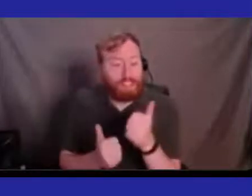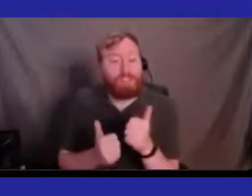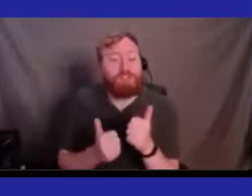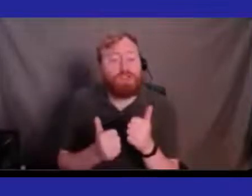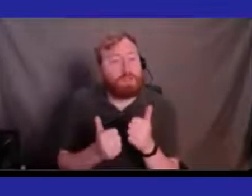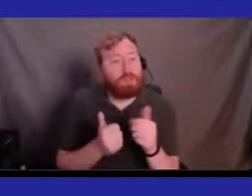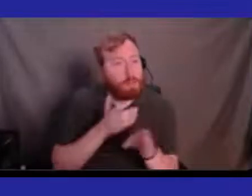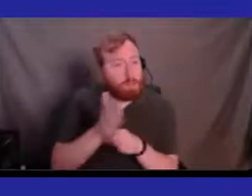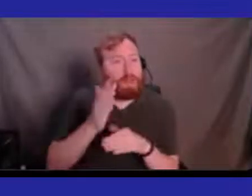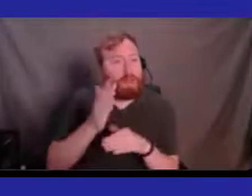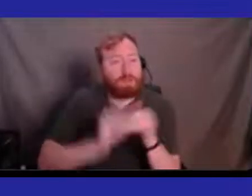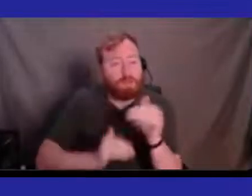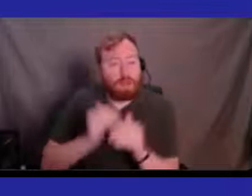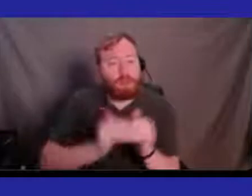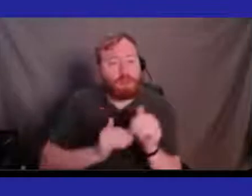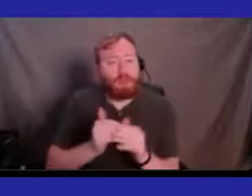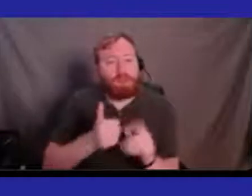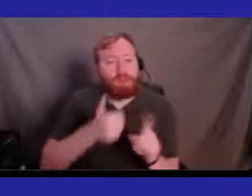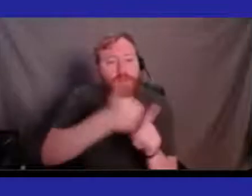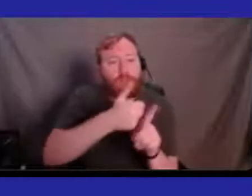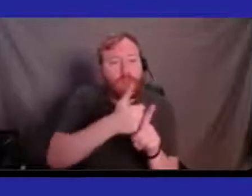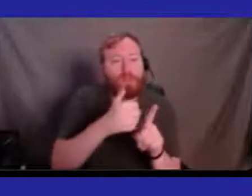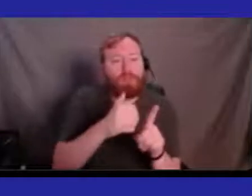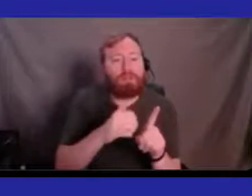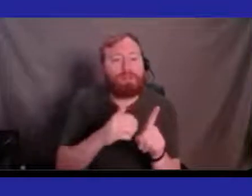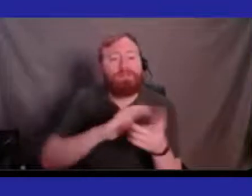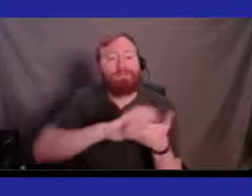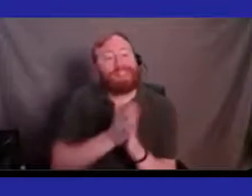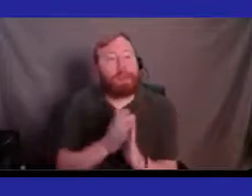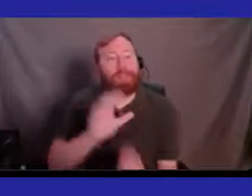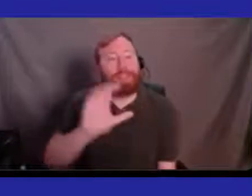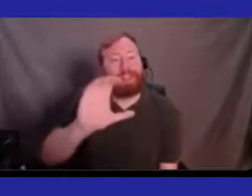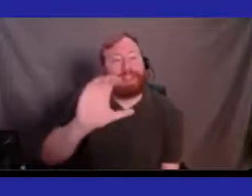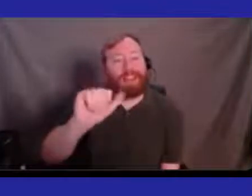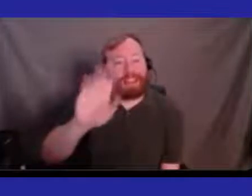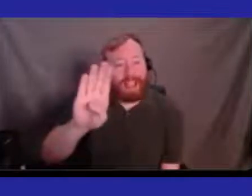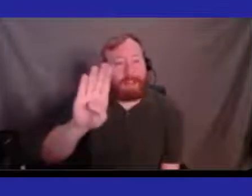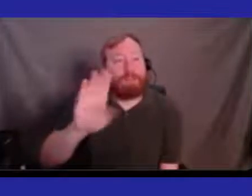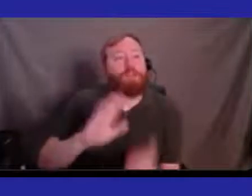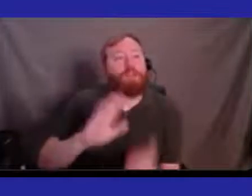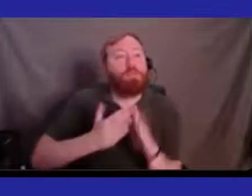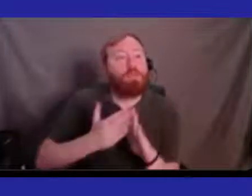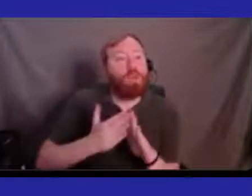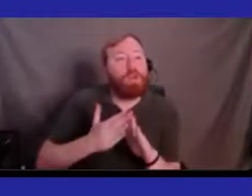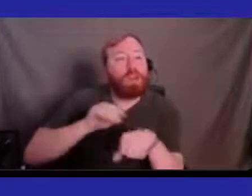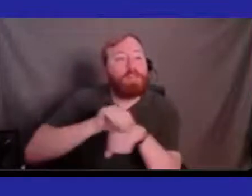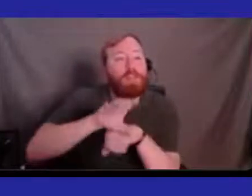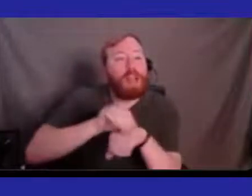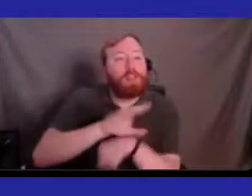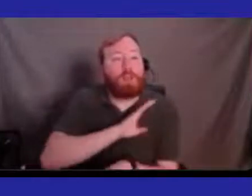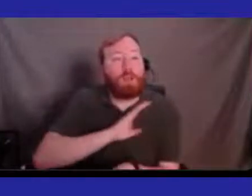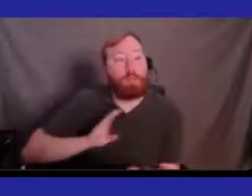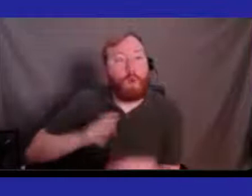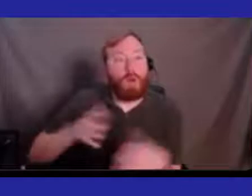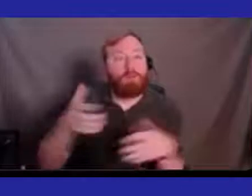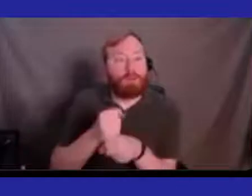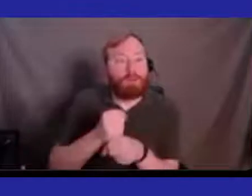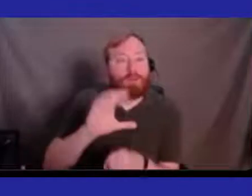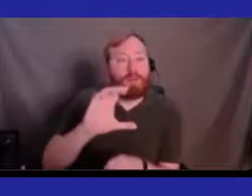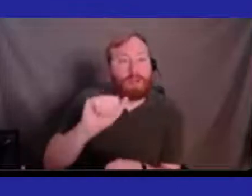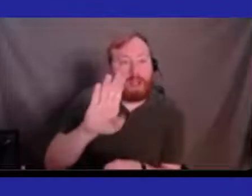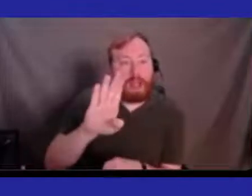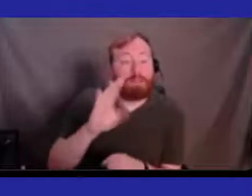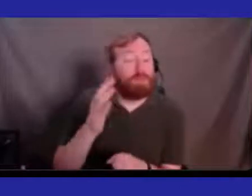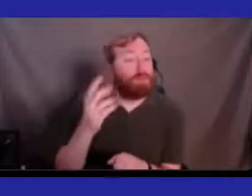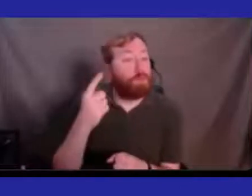a CAB, which is a community advisory board. And the major function of these boards is twofold. They're a